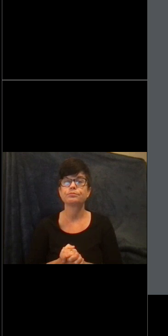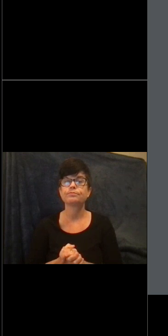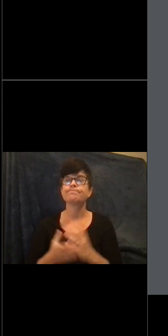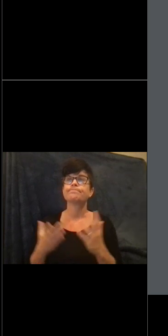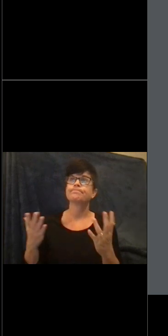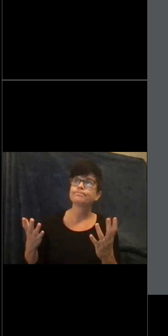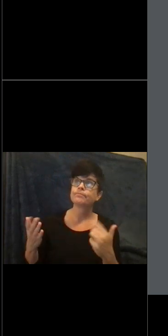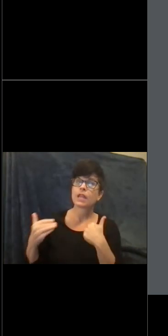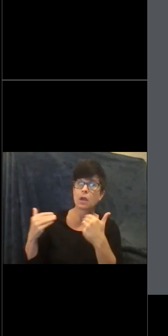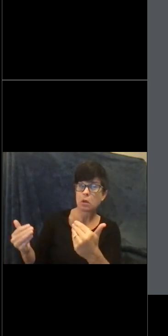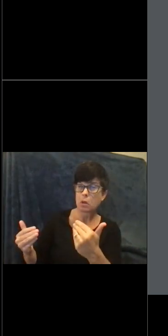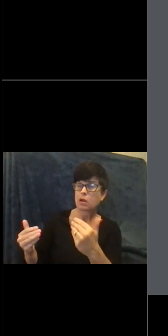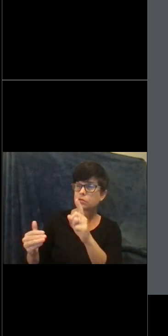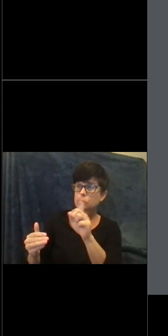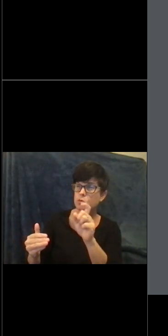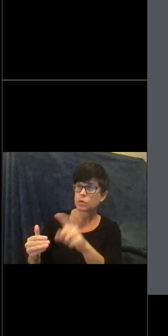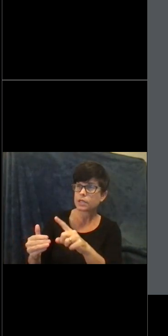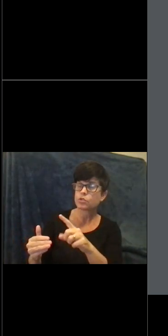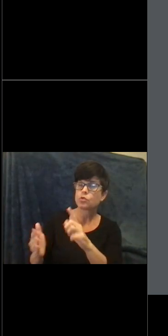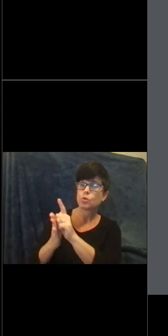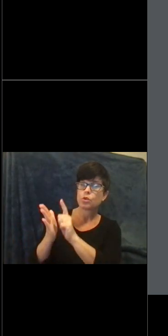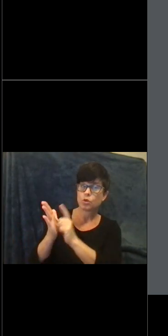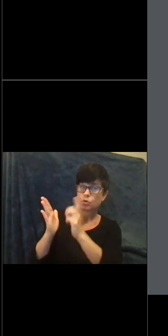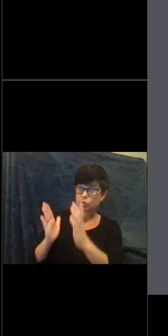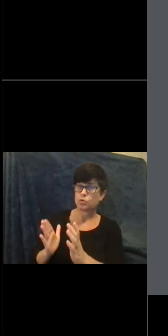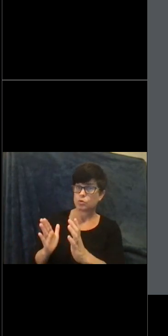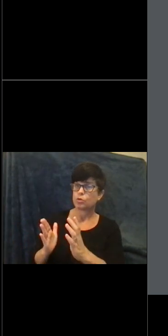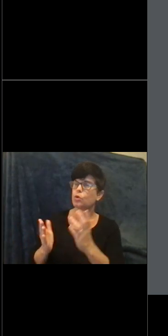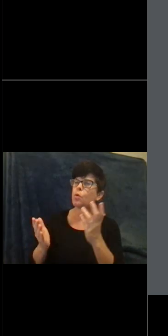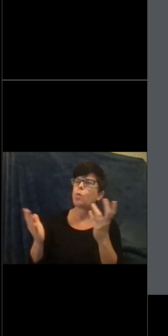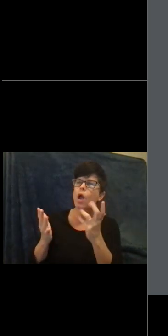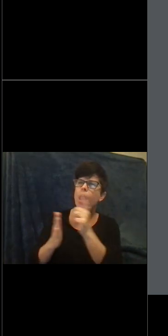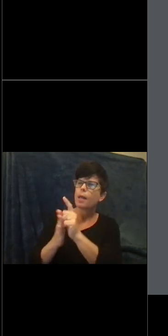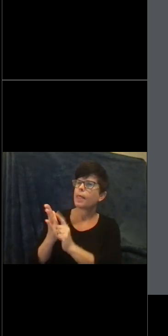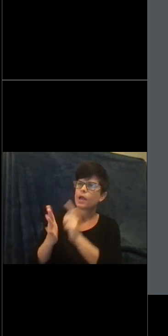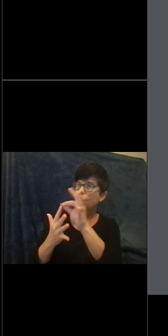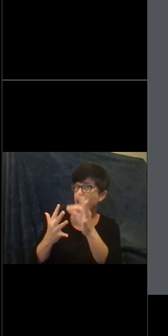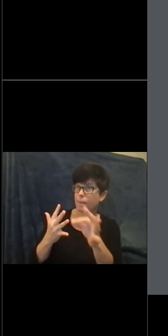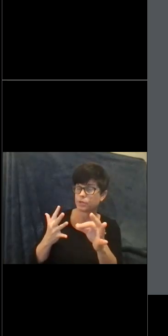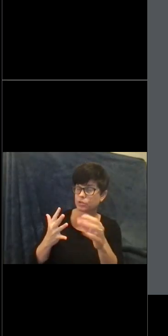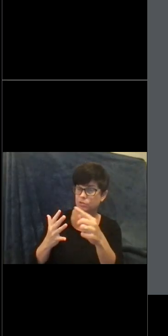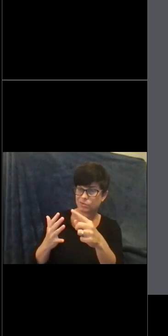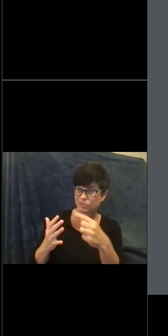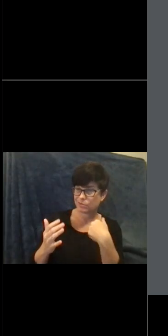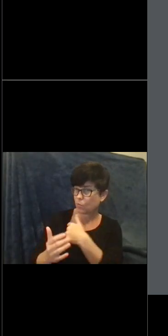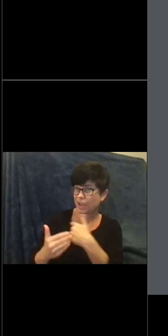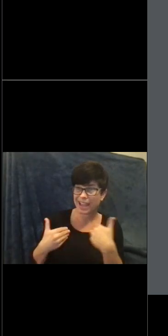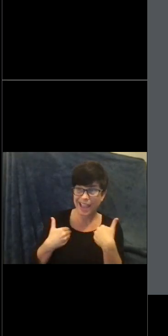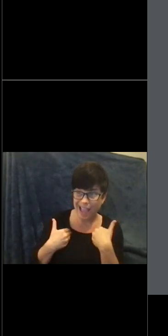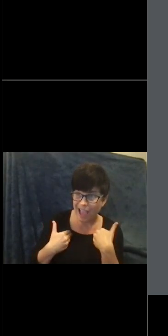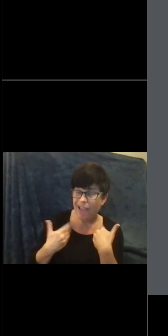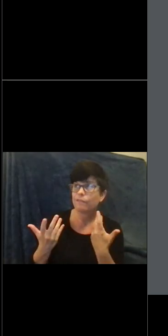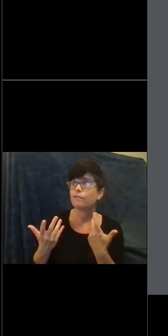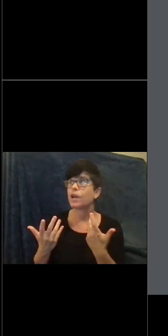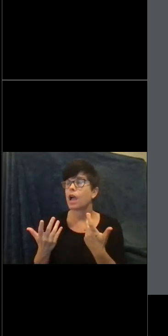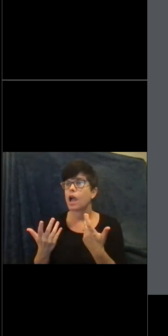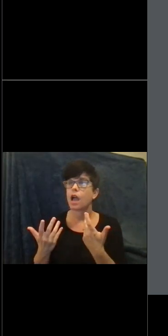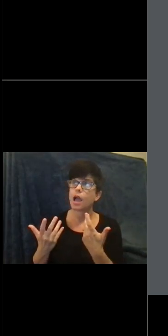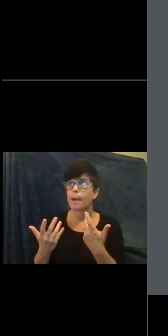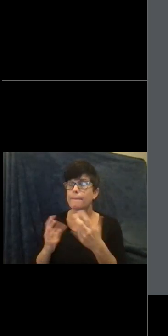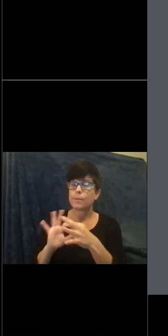I will go ahead and ask a question to the attorney. What legal options do we have according to the